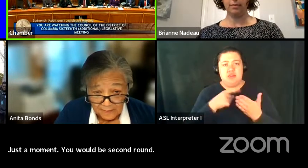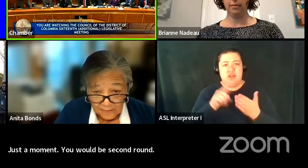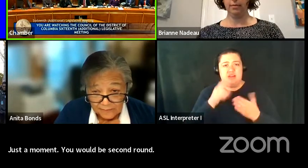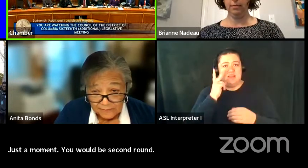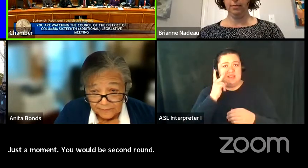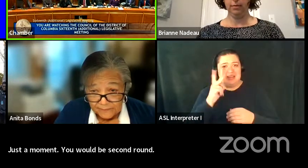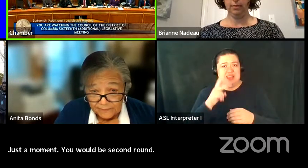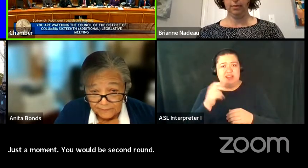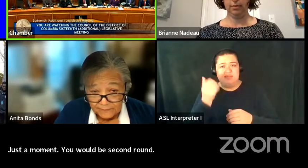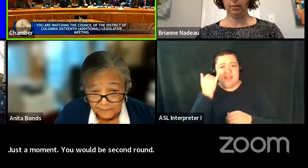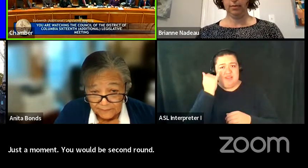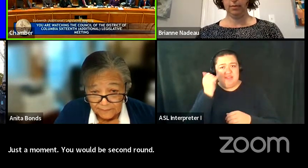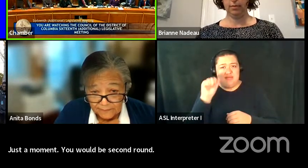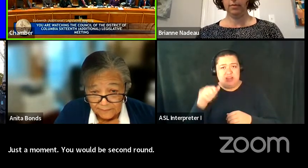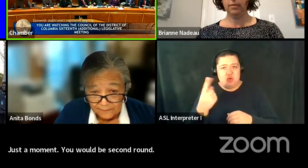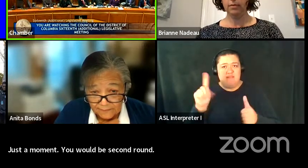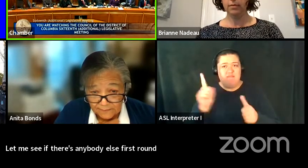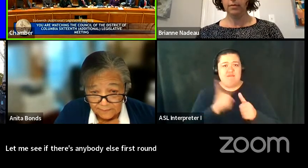round.